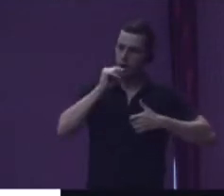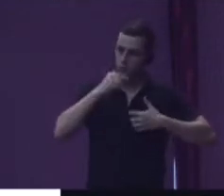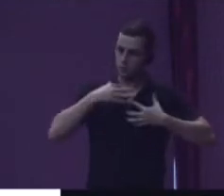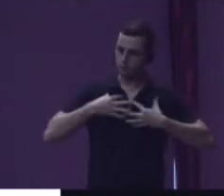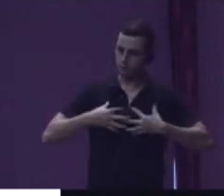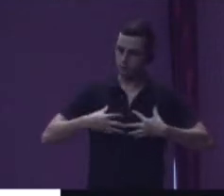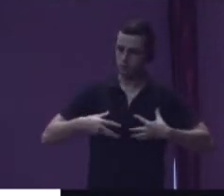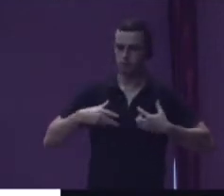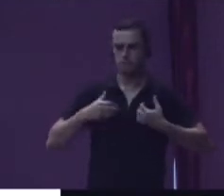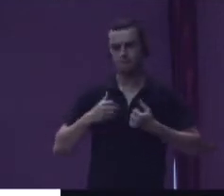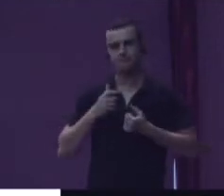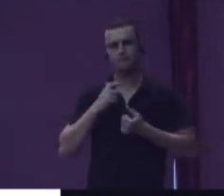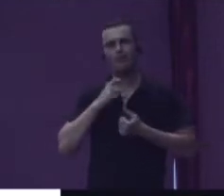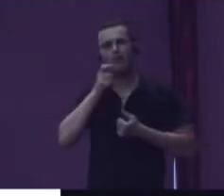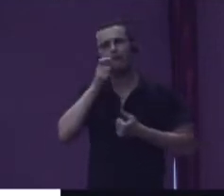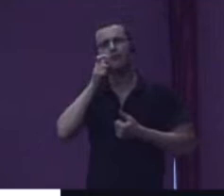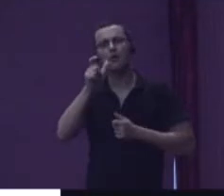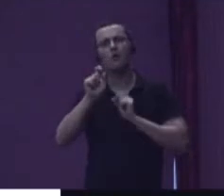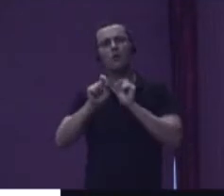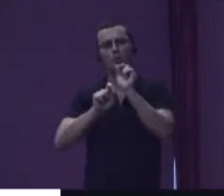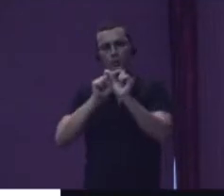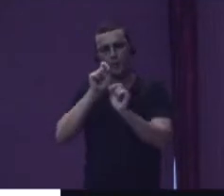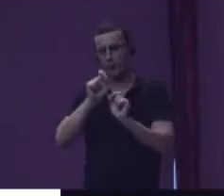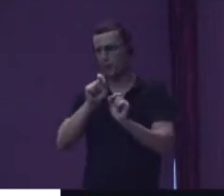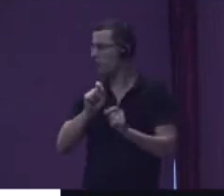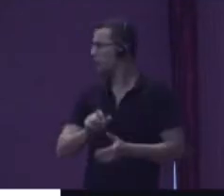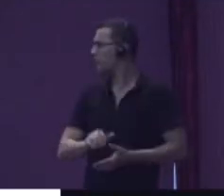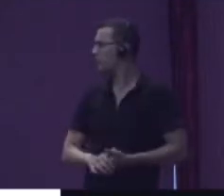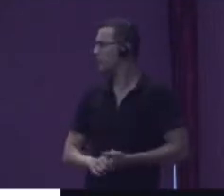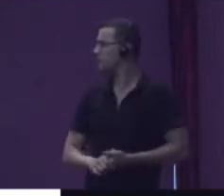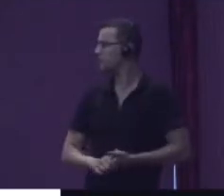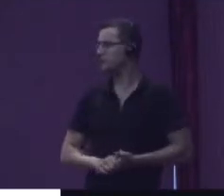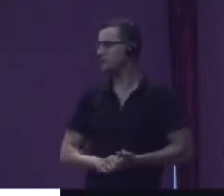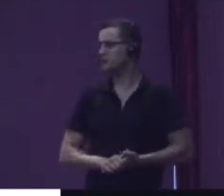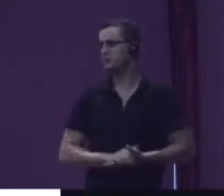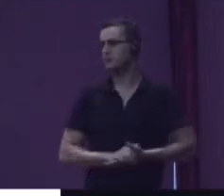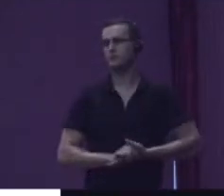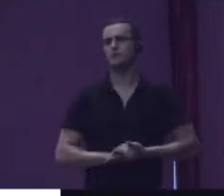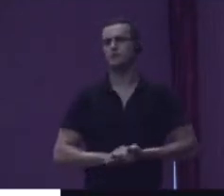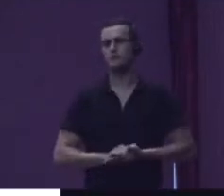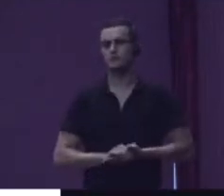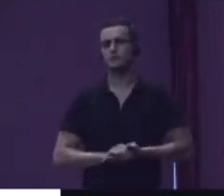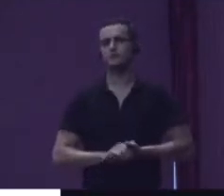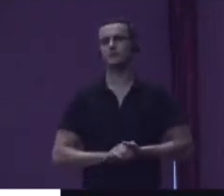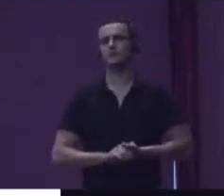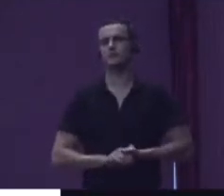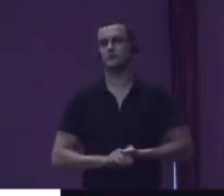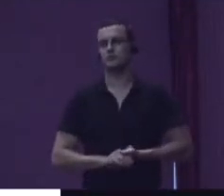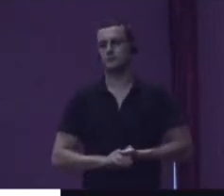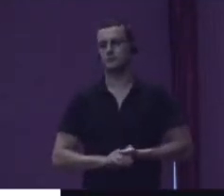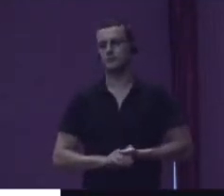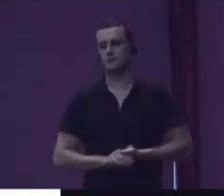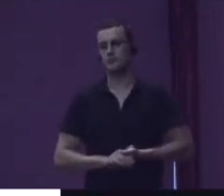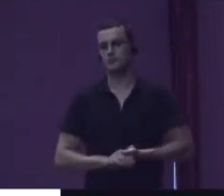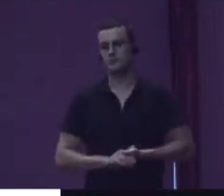is, and this affects hospital births, is the very, very strong value on modesty